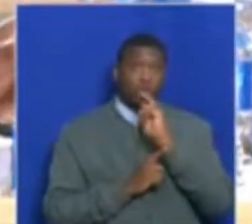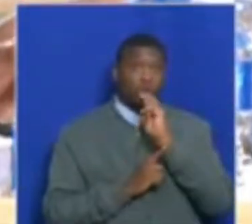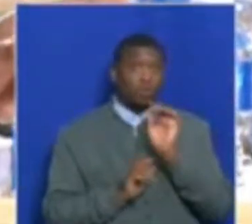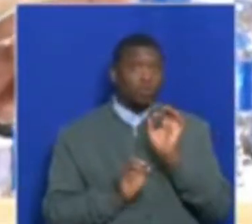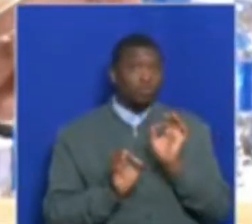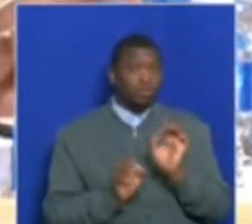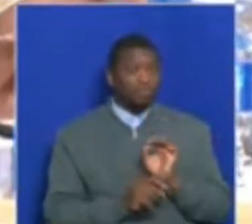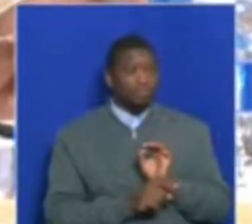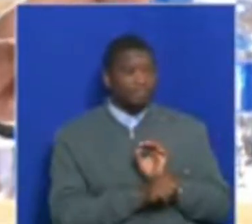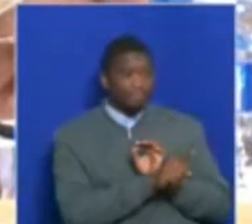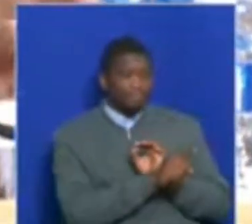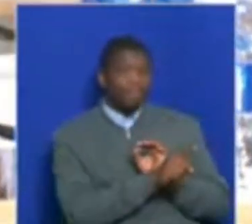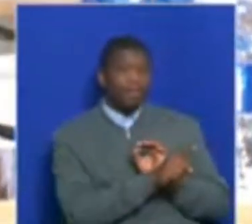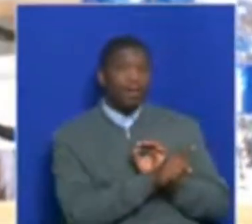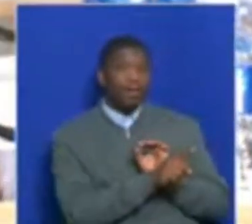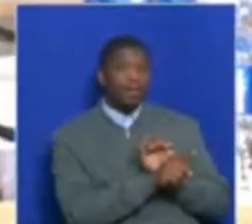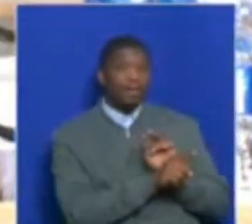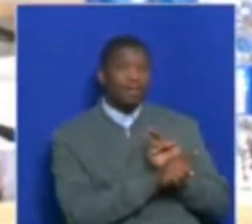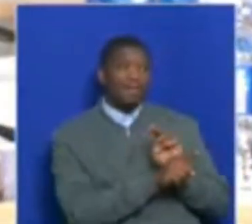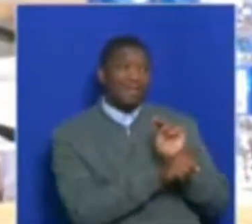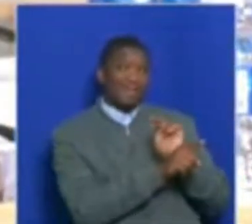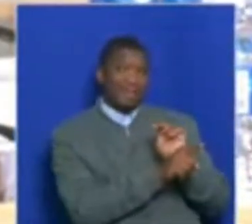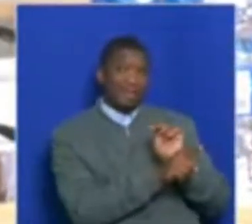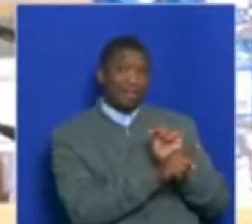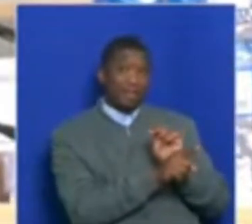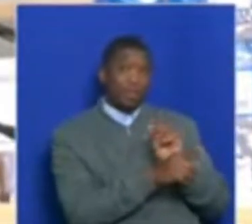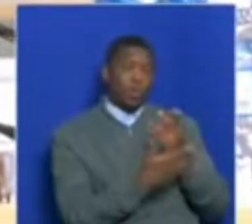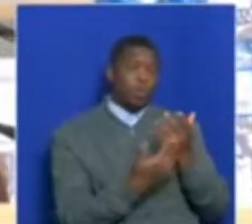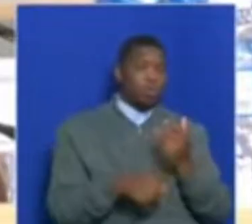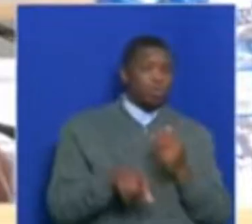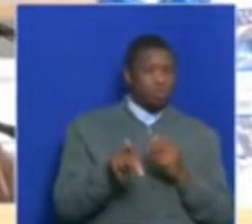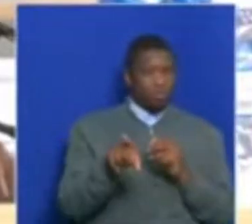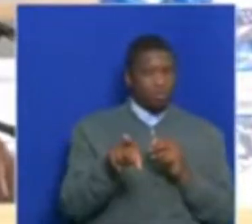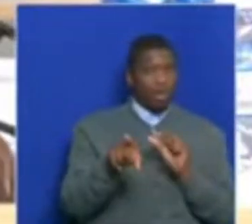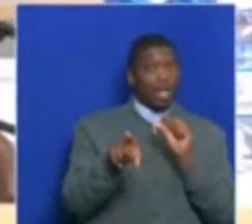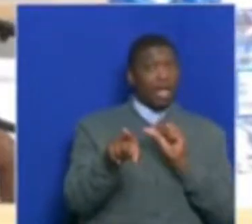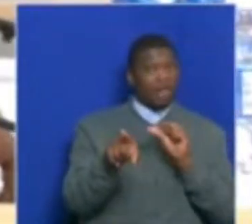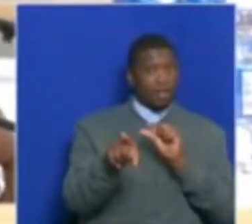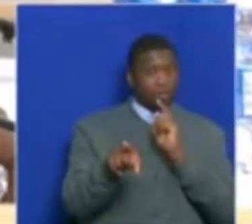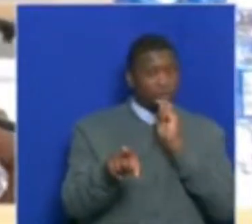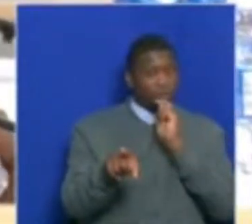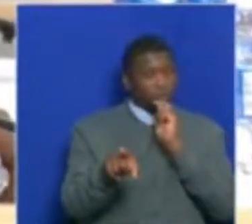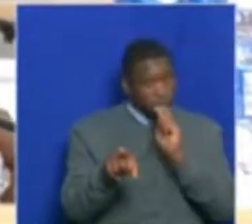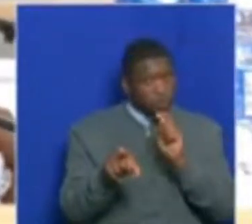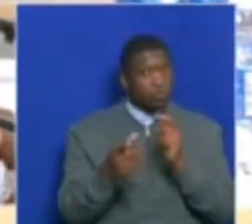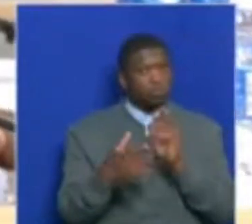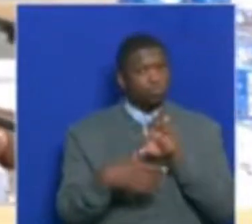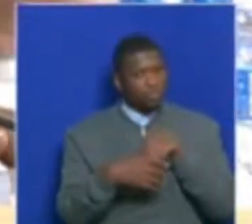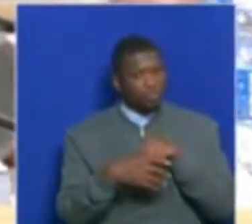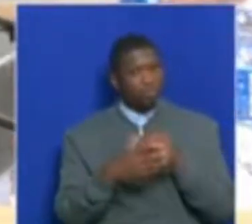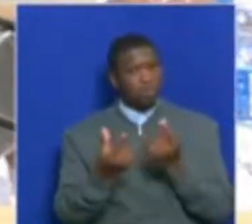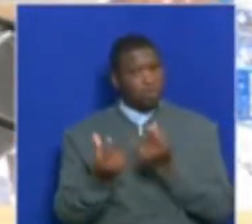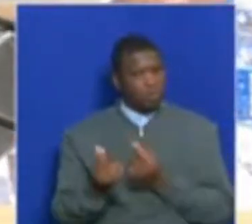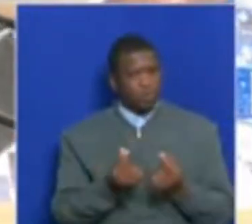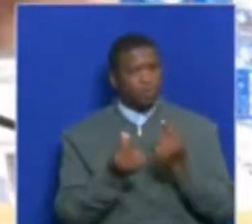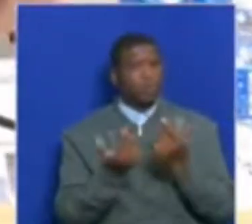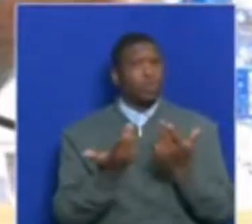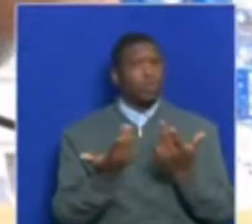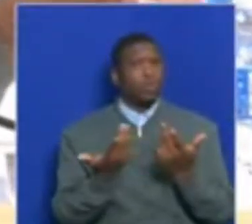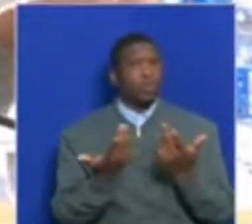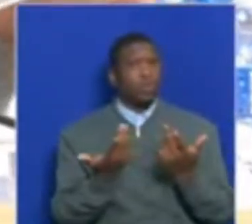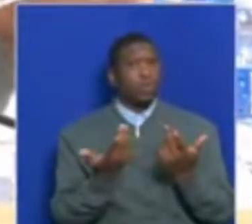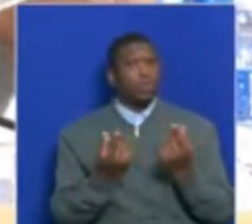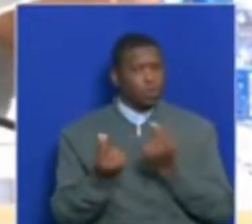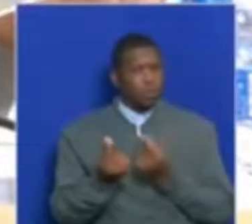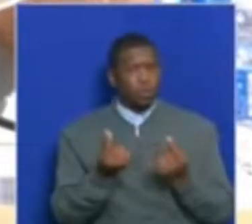Naika, not Naika, Govender, was indeed doing Mr. Naika's bidding. Let's